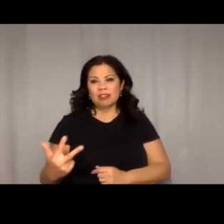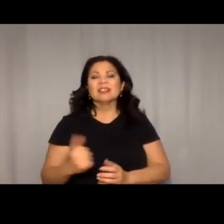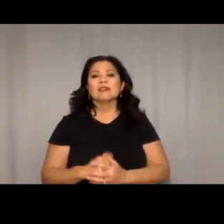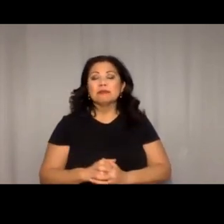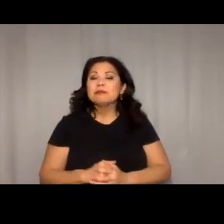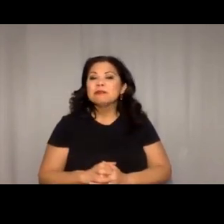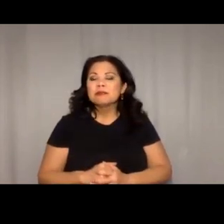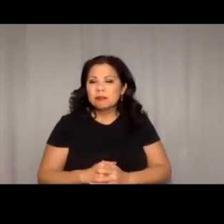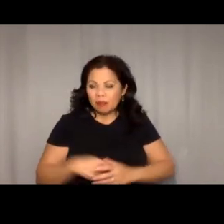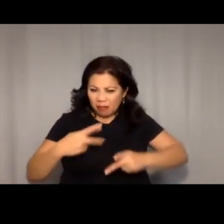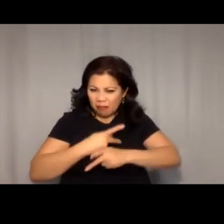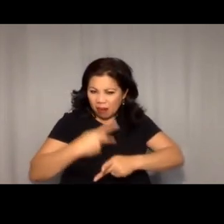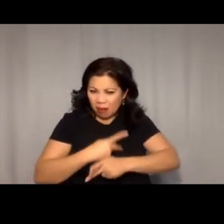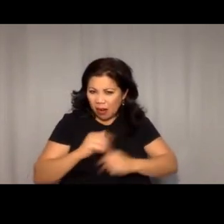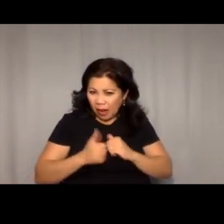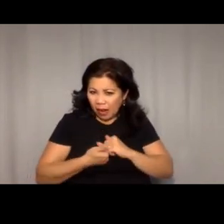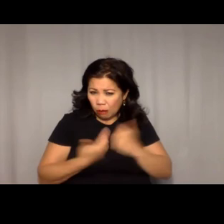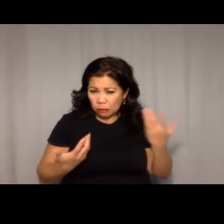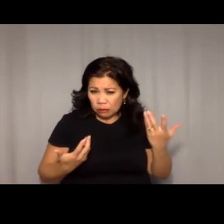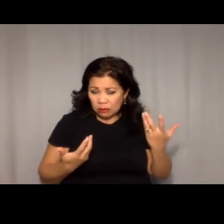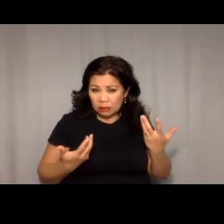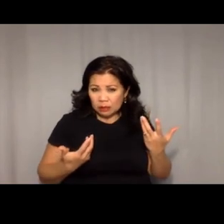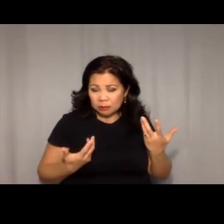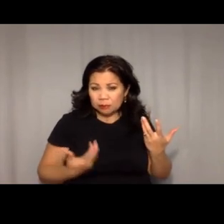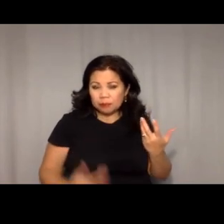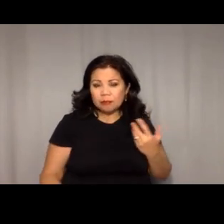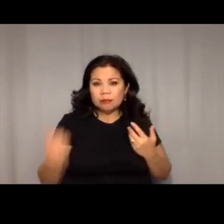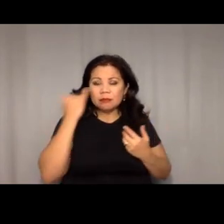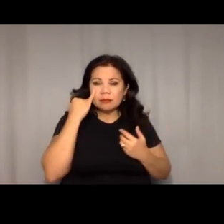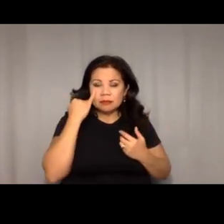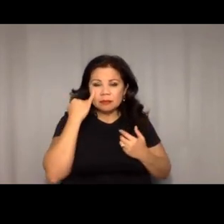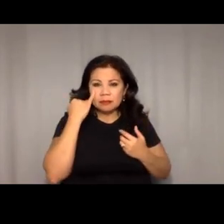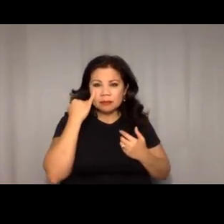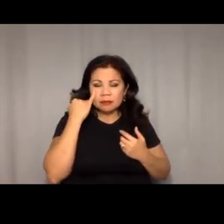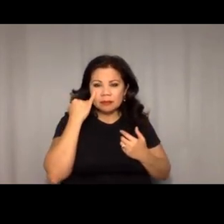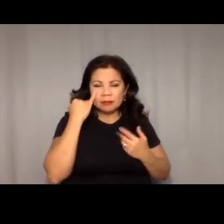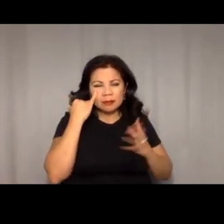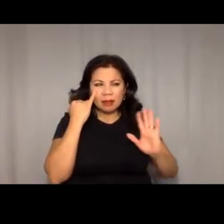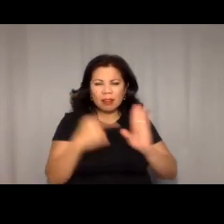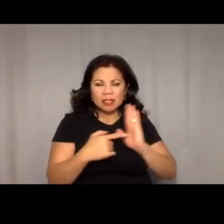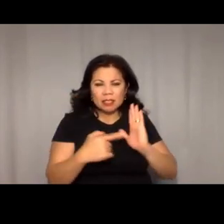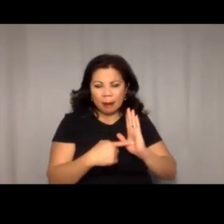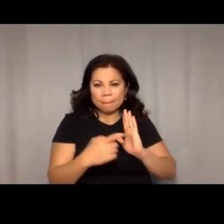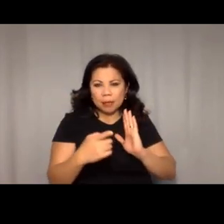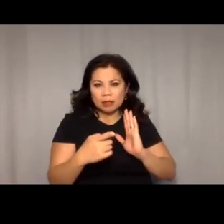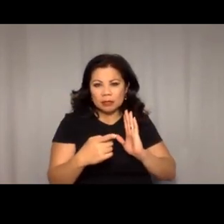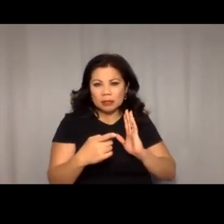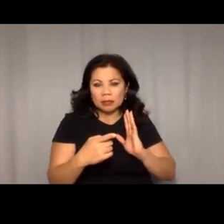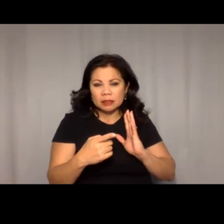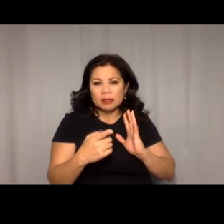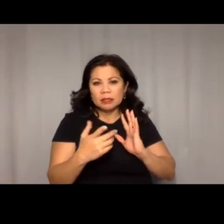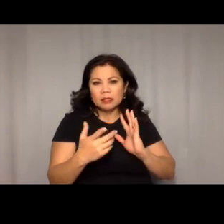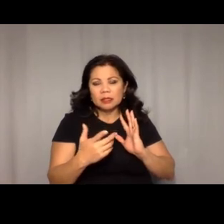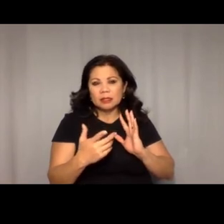And how you can figure that out beforehand, if you always want, let's say, if you want to make sure that